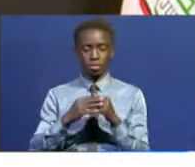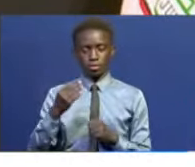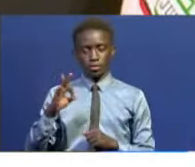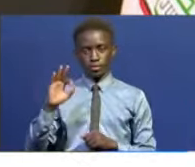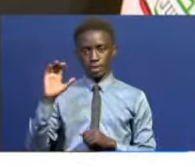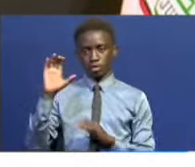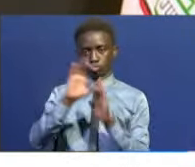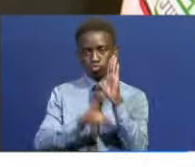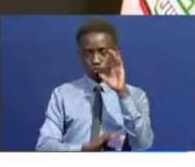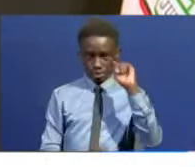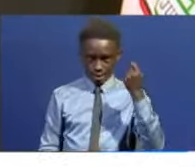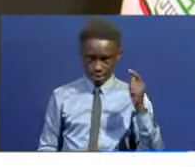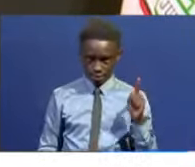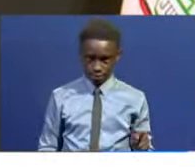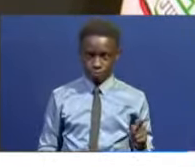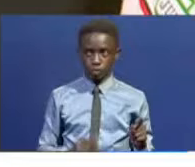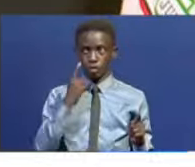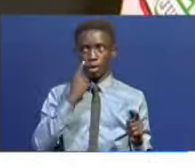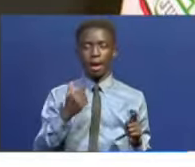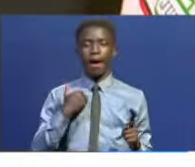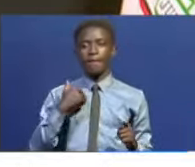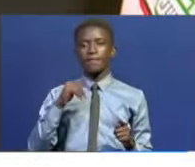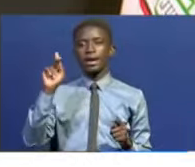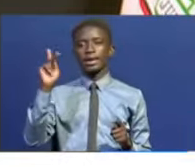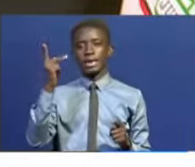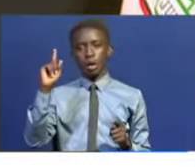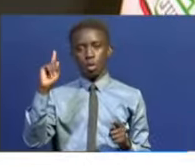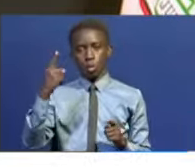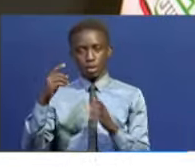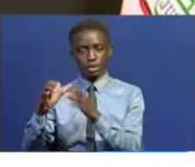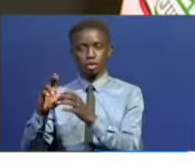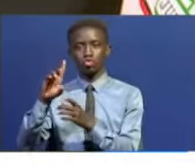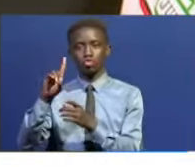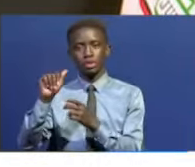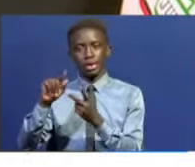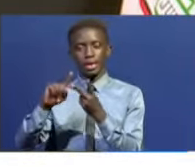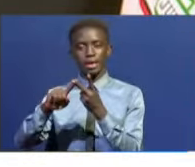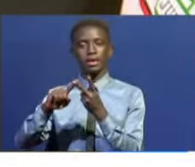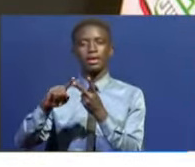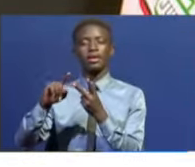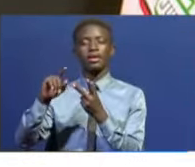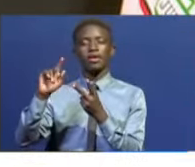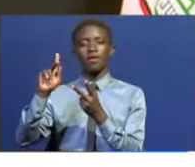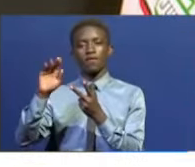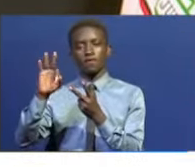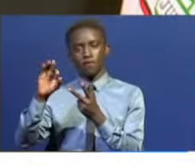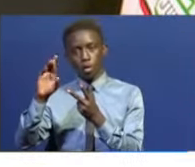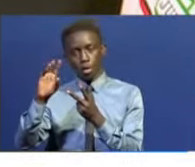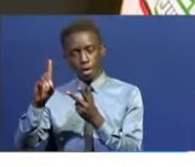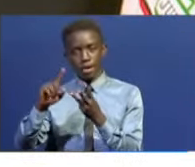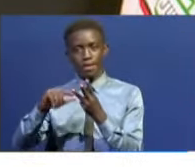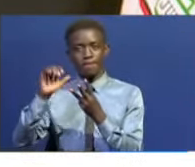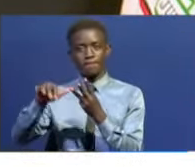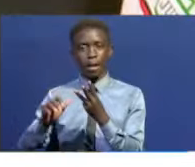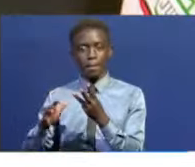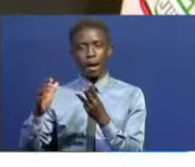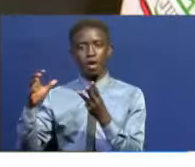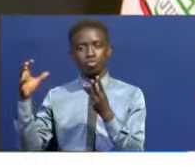16.2, the following were members parties of Kenya Kwanza: UDA, ANC, Ford Kenya, PAR, Farmers Party, Chama cha